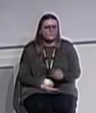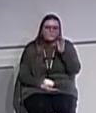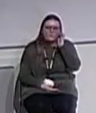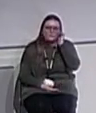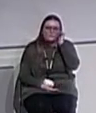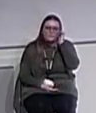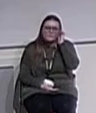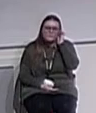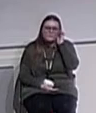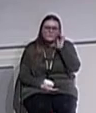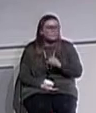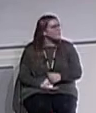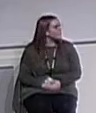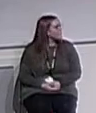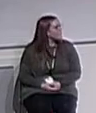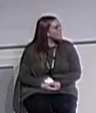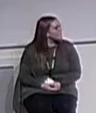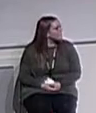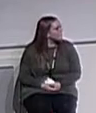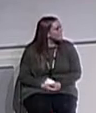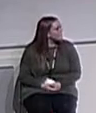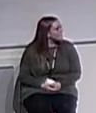So then our last option is the